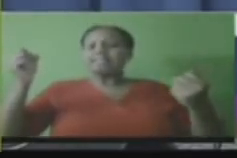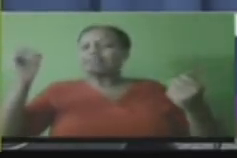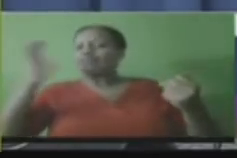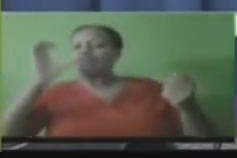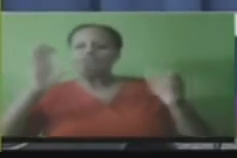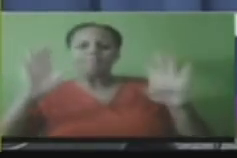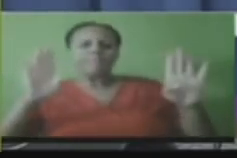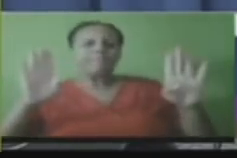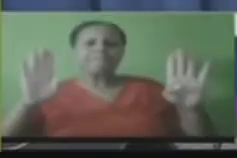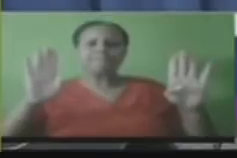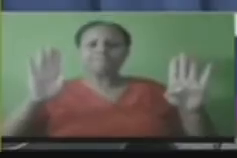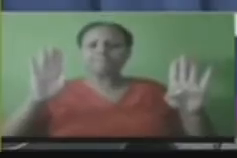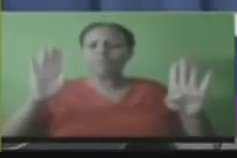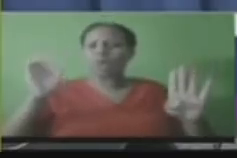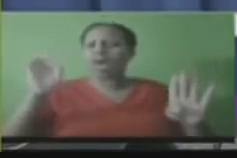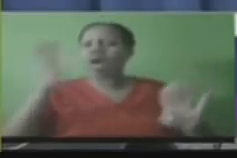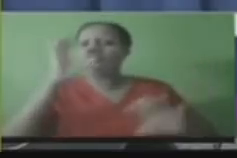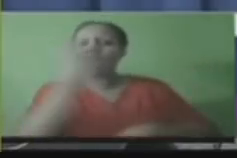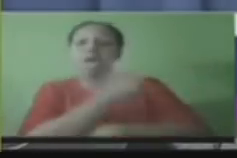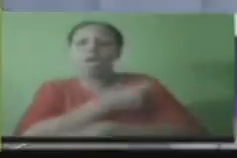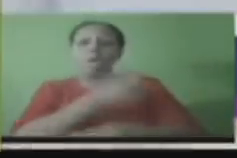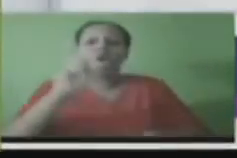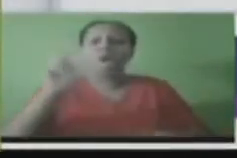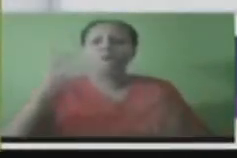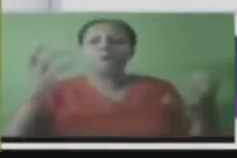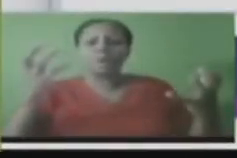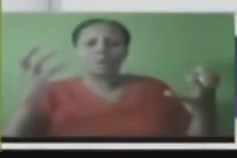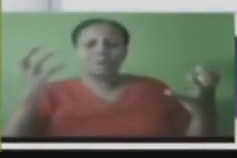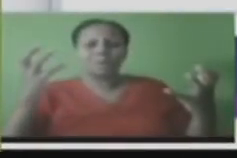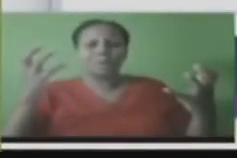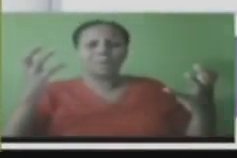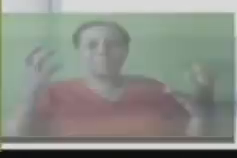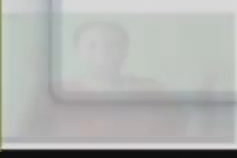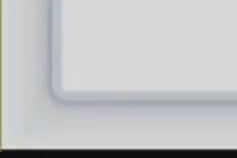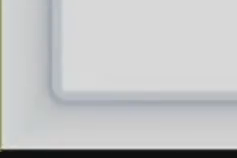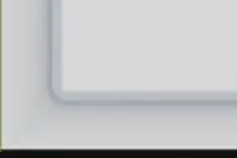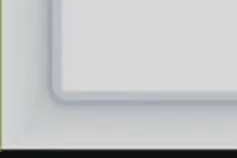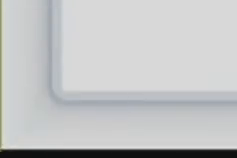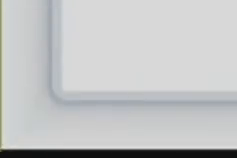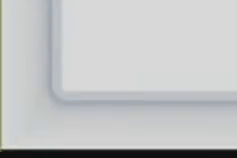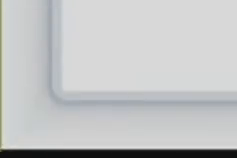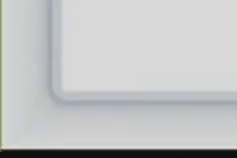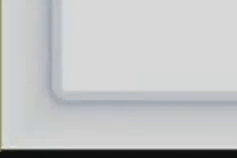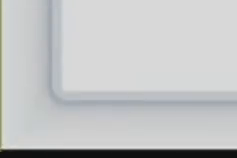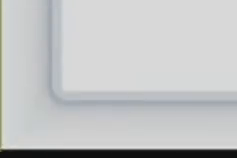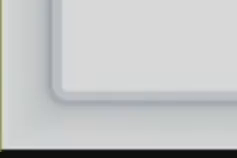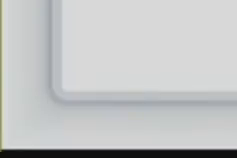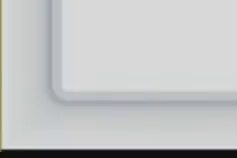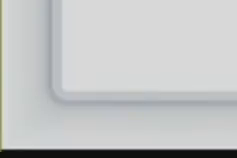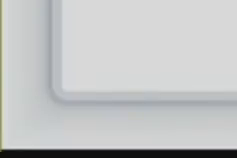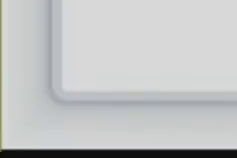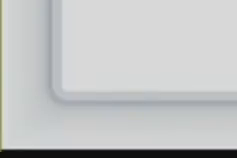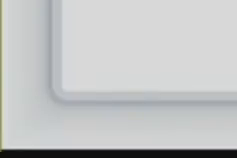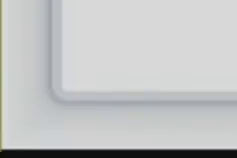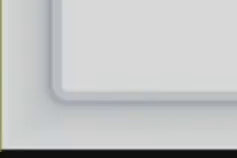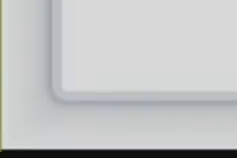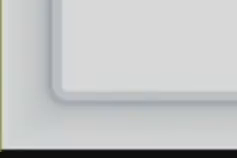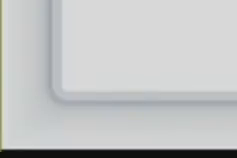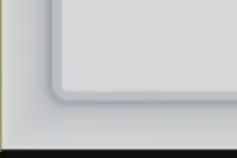in your initial stages. Now we want to appeal to that segment of the population who are willing to take the